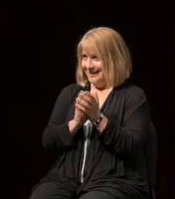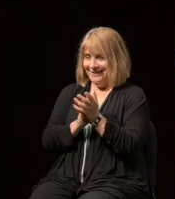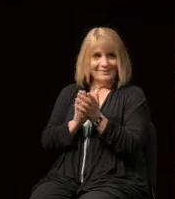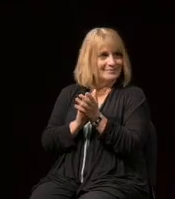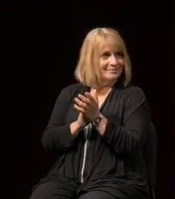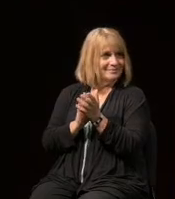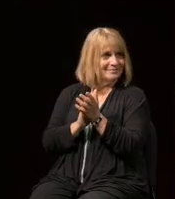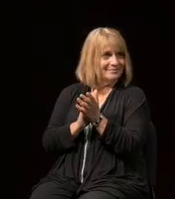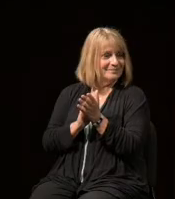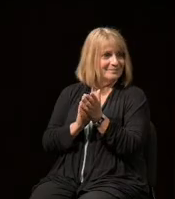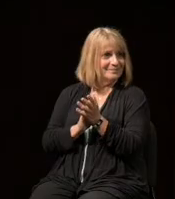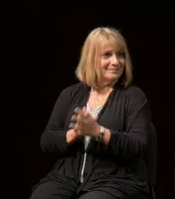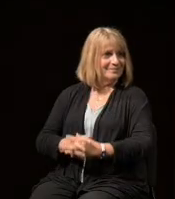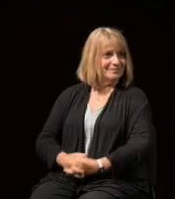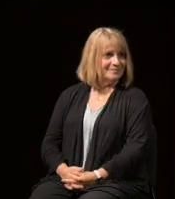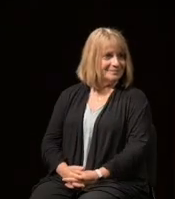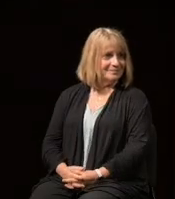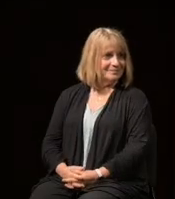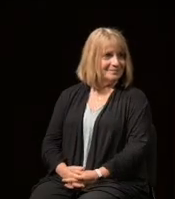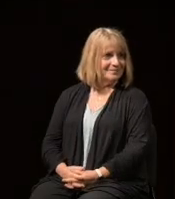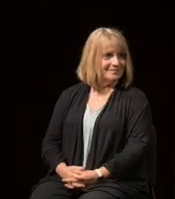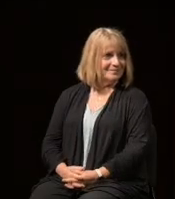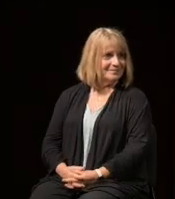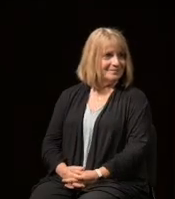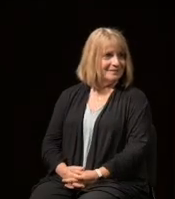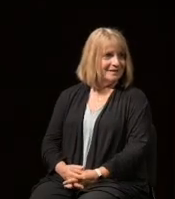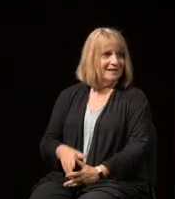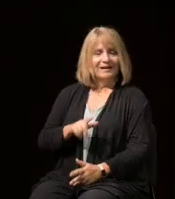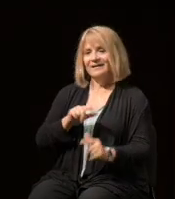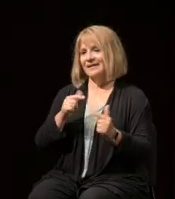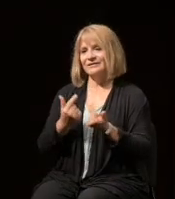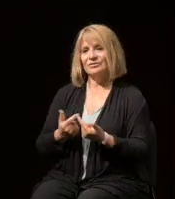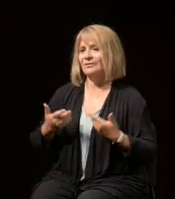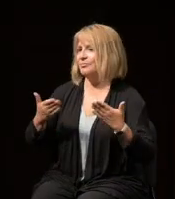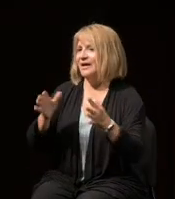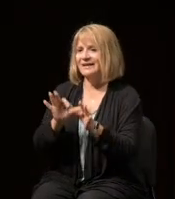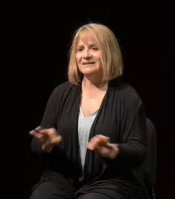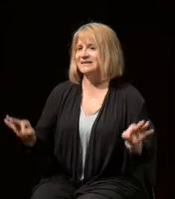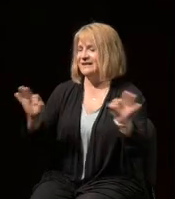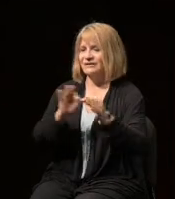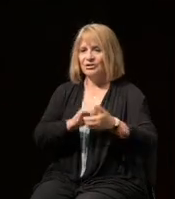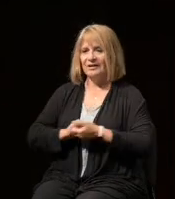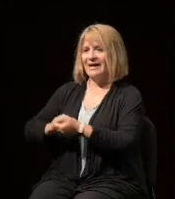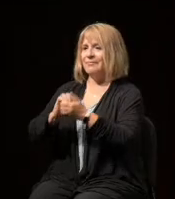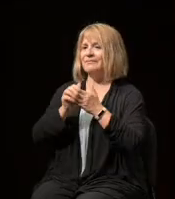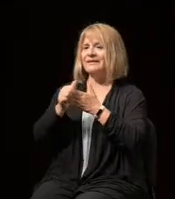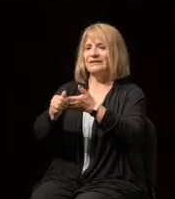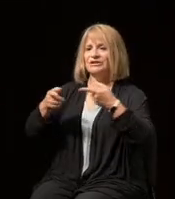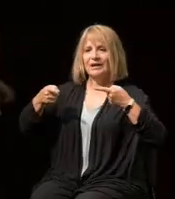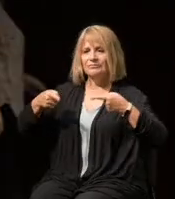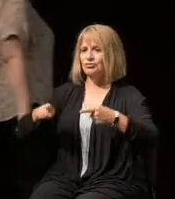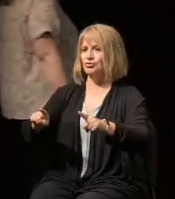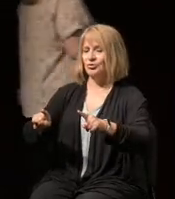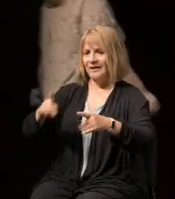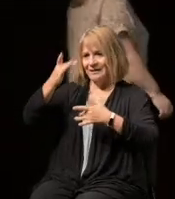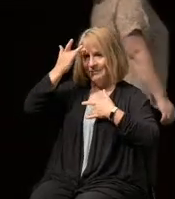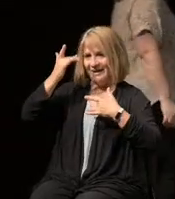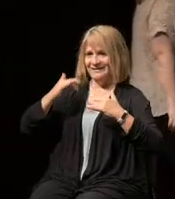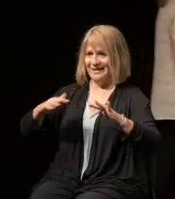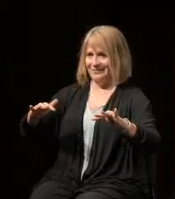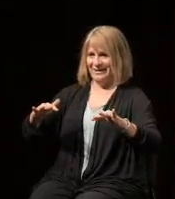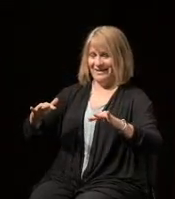This group provided essential collaborative leadership throughout the pandemic. They each brought